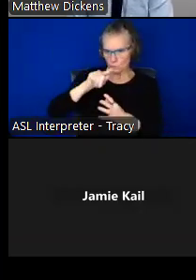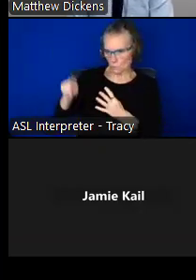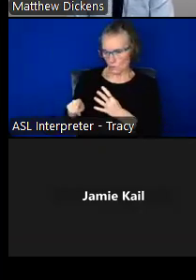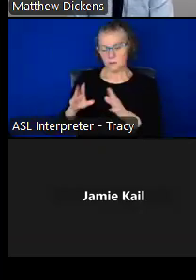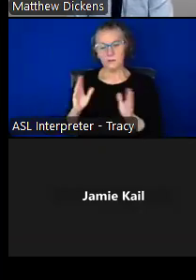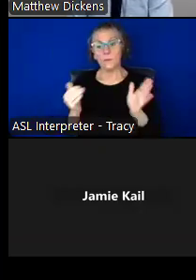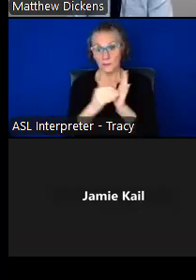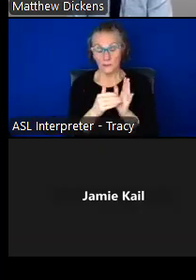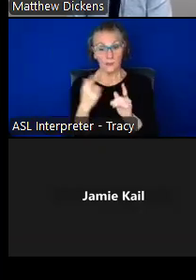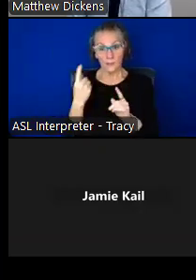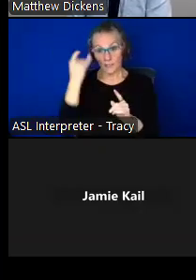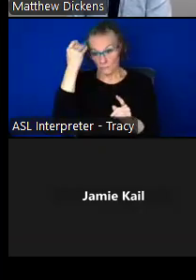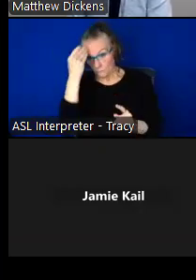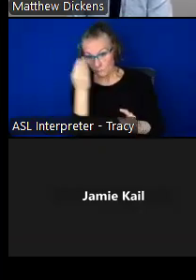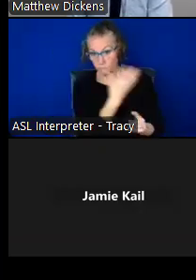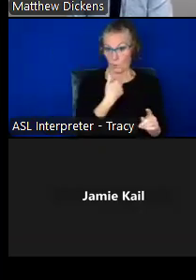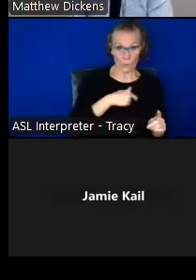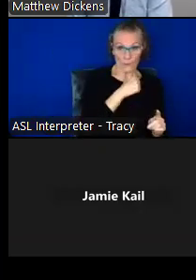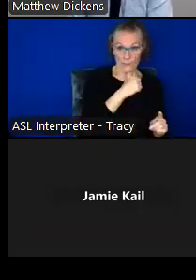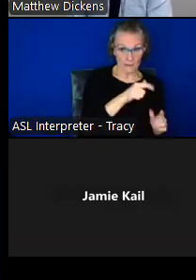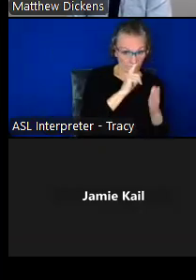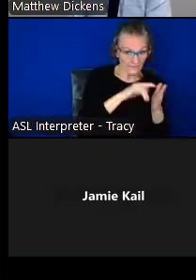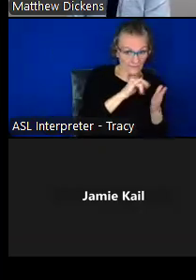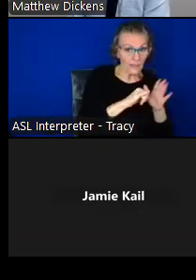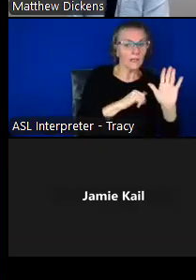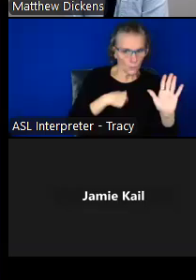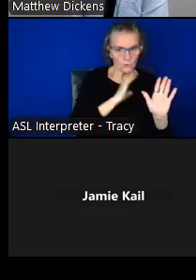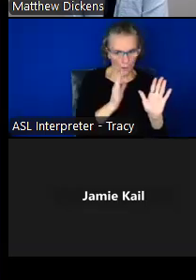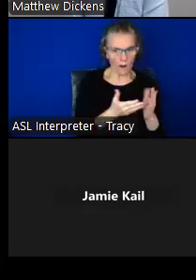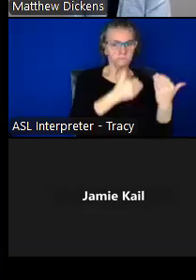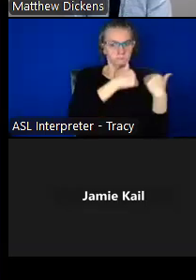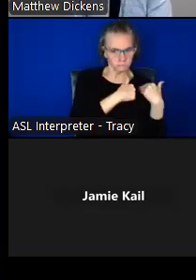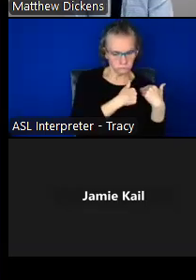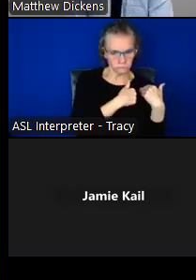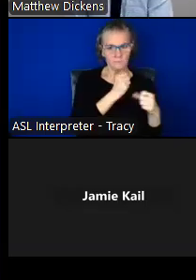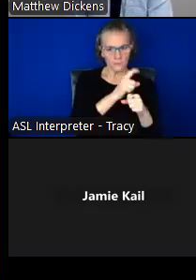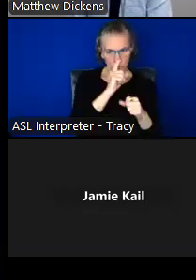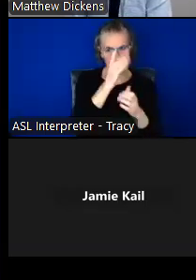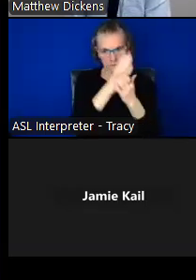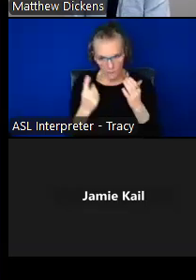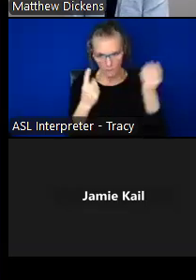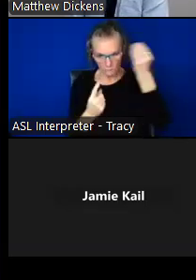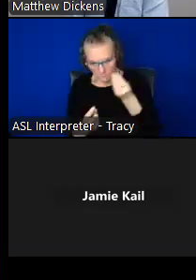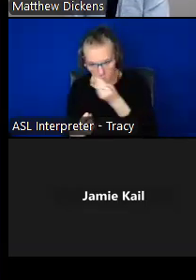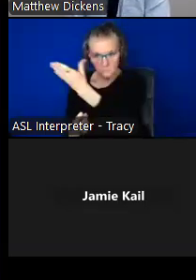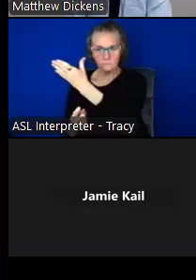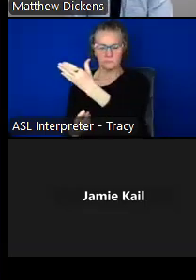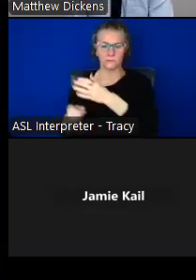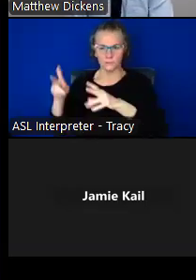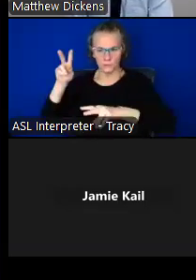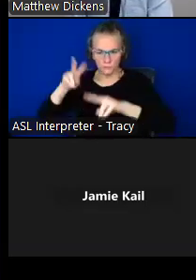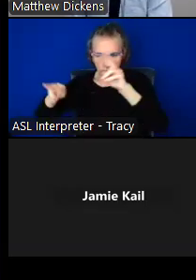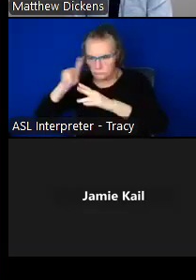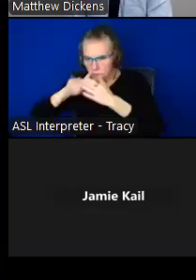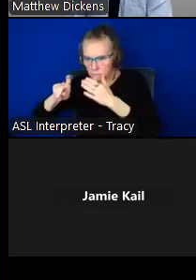just because we may not investigate it, we are doing our due diligence to ensure that somebody is made aware of this situation and